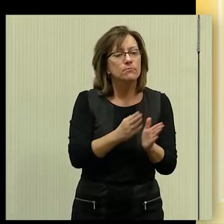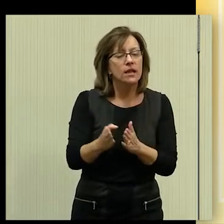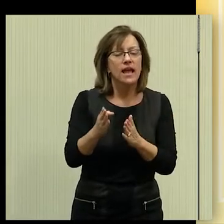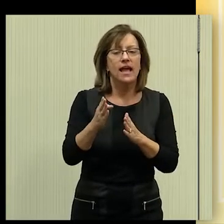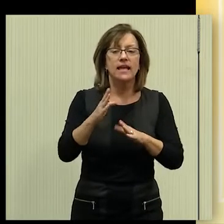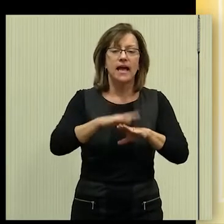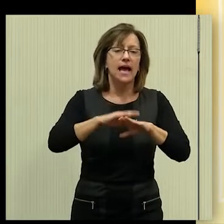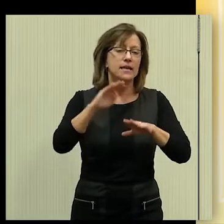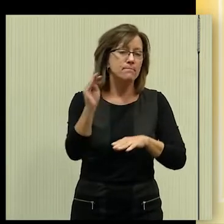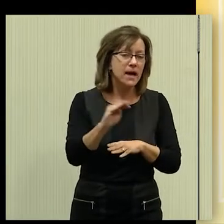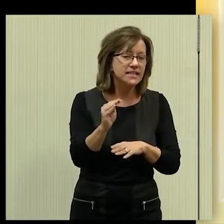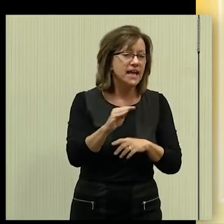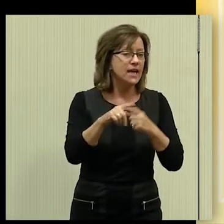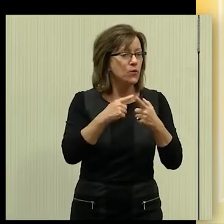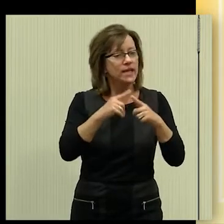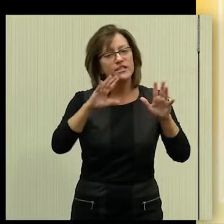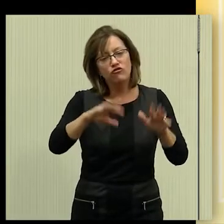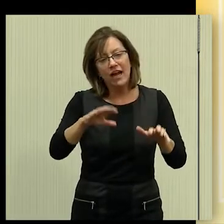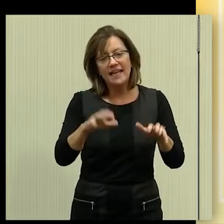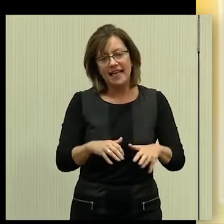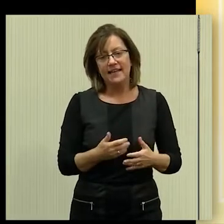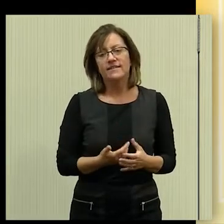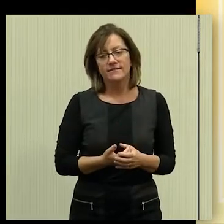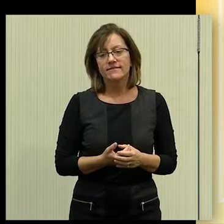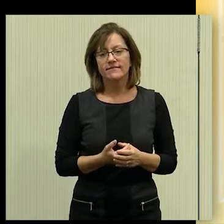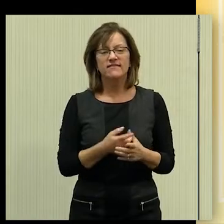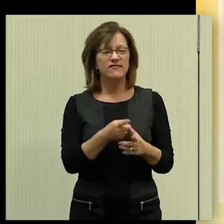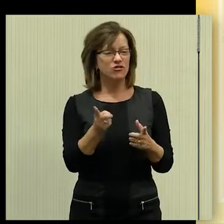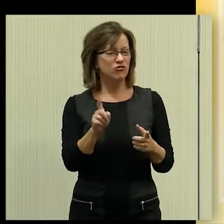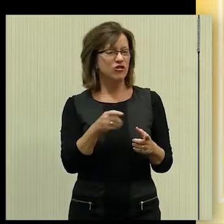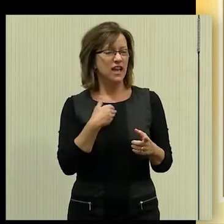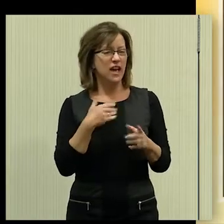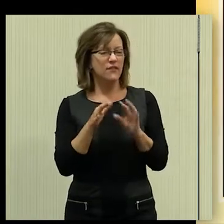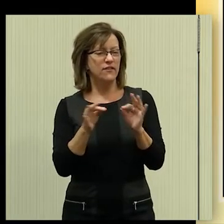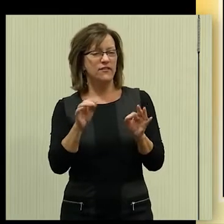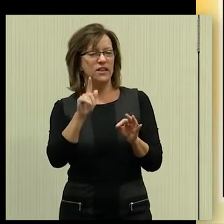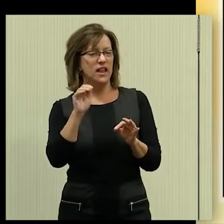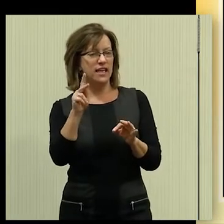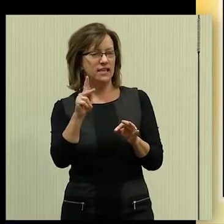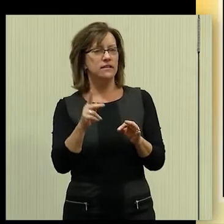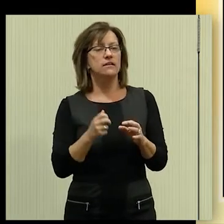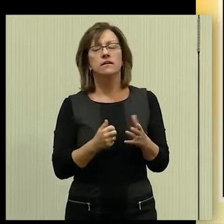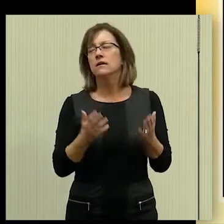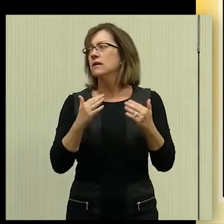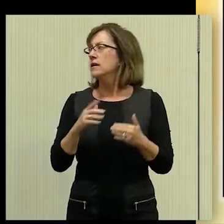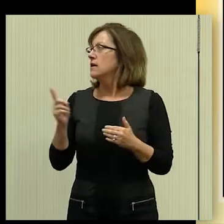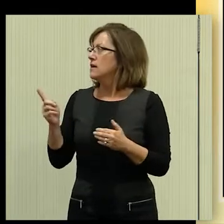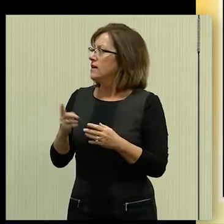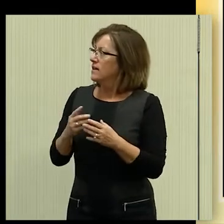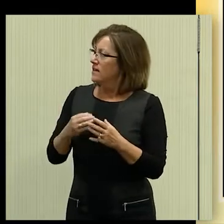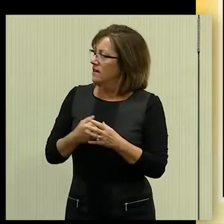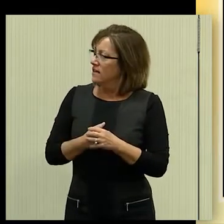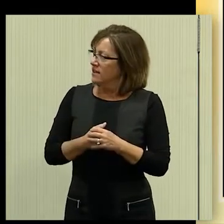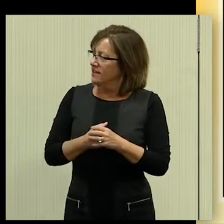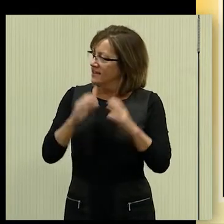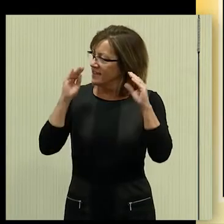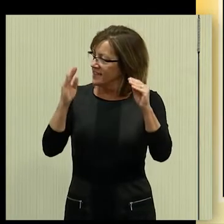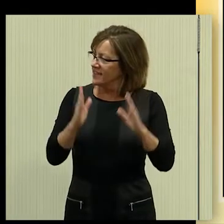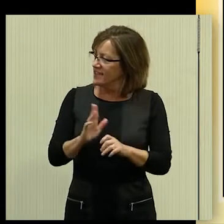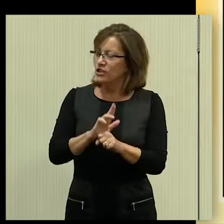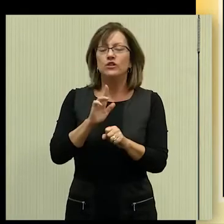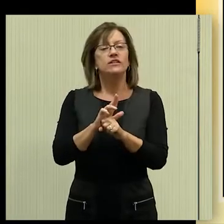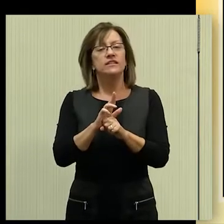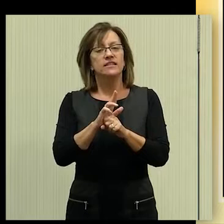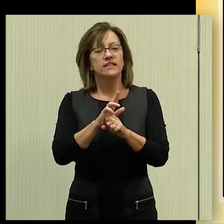Rains. And it should be on your handout. And then here's a teacher who